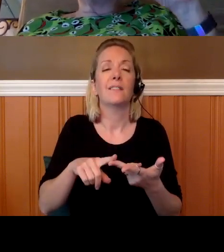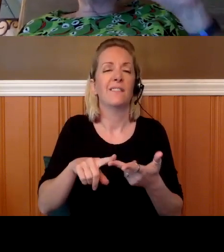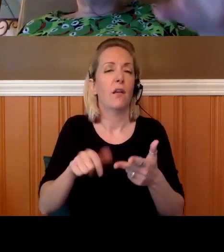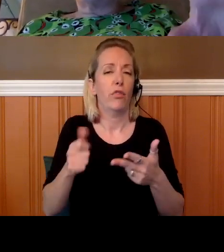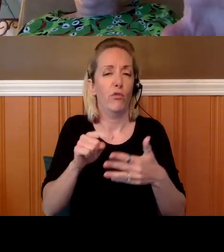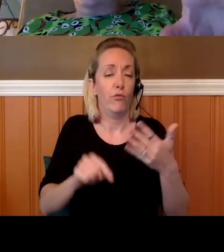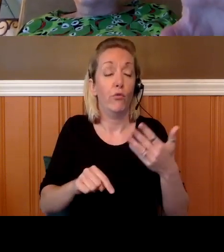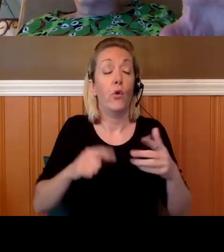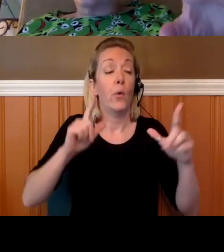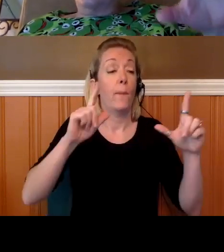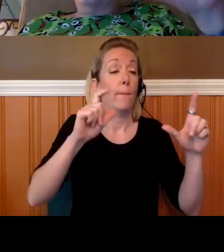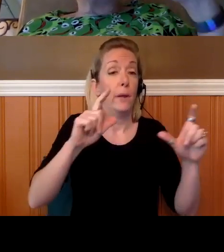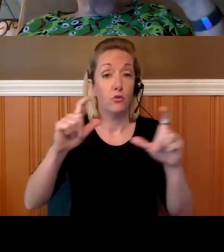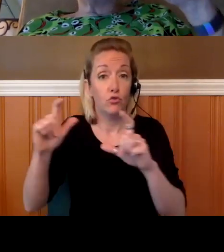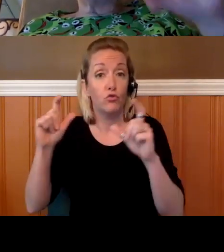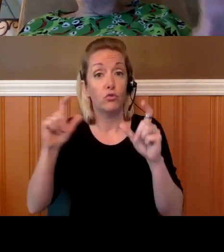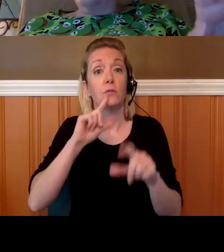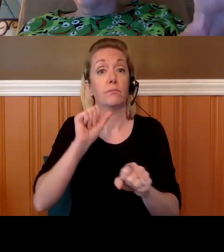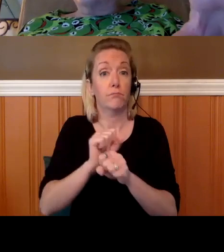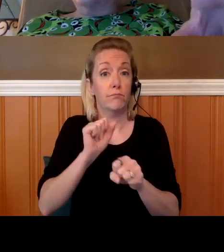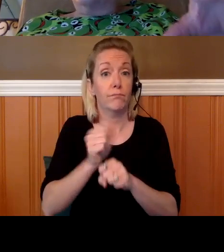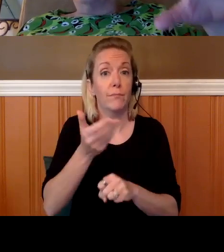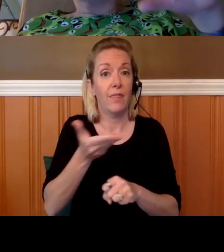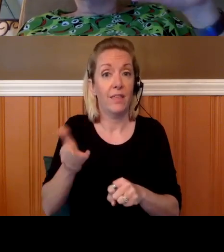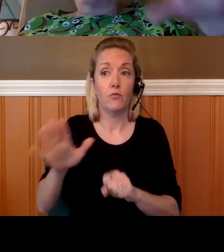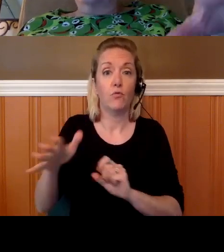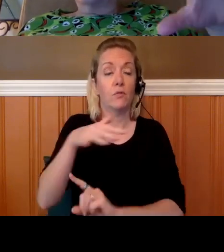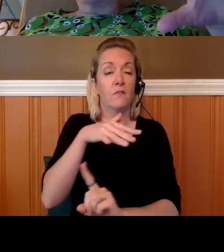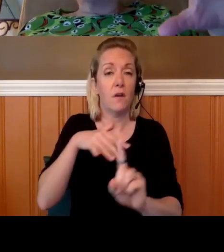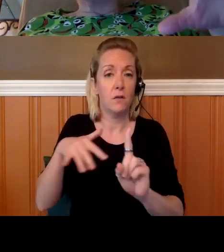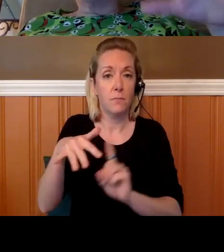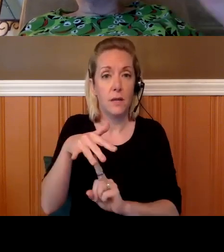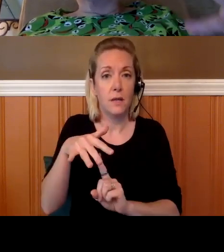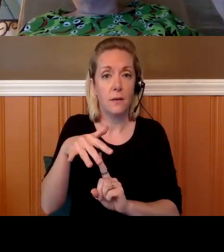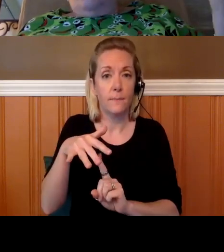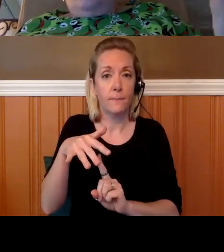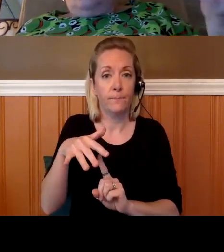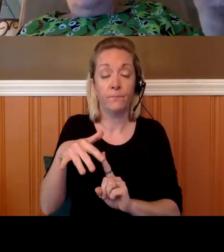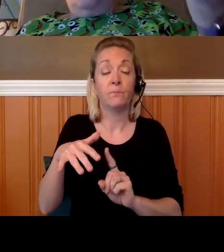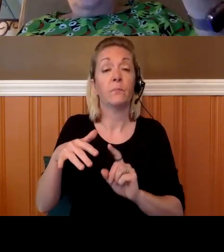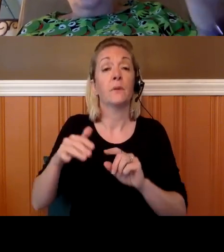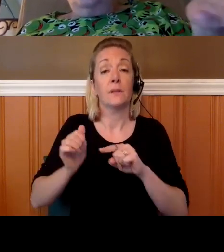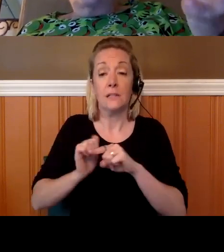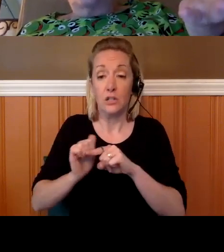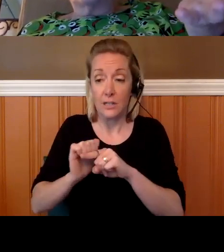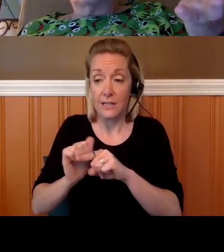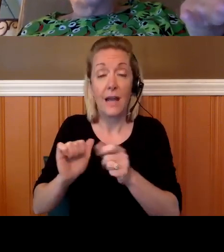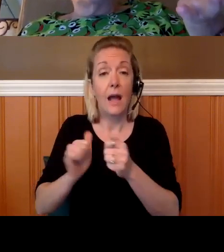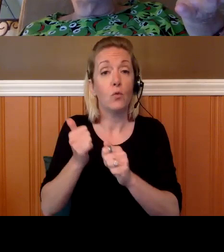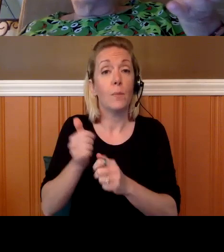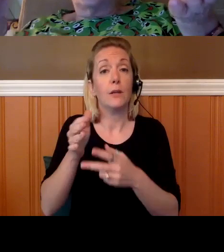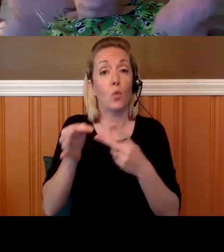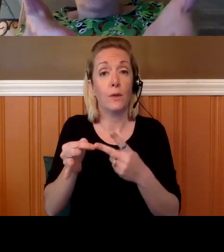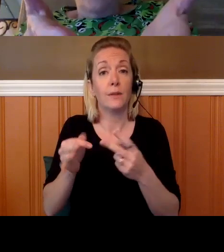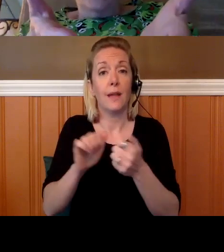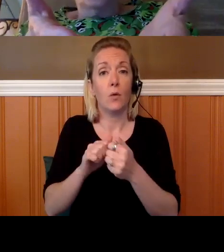from there, we realized, which one do you want to do? And she could make a choice out of the